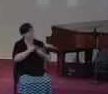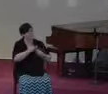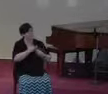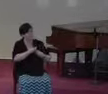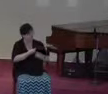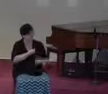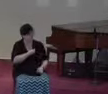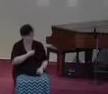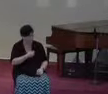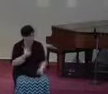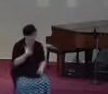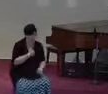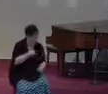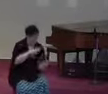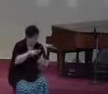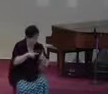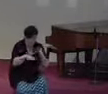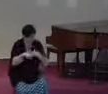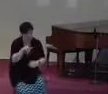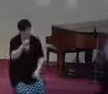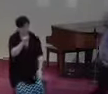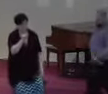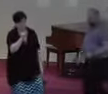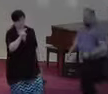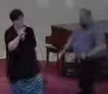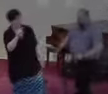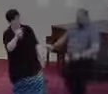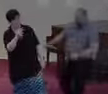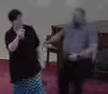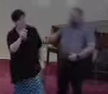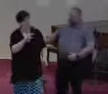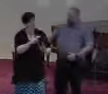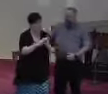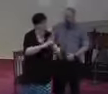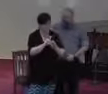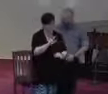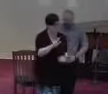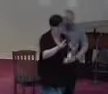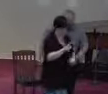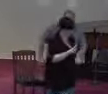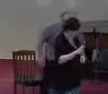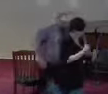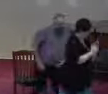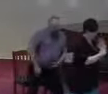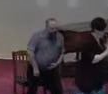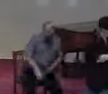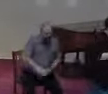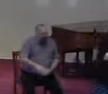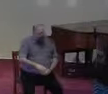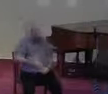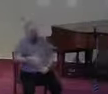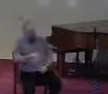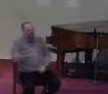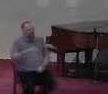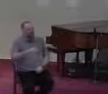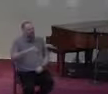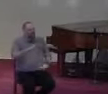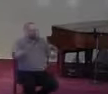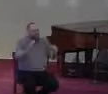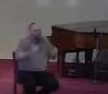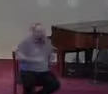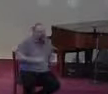We read in Lamentations chapter 3, beginning at verse 31, "No one is cast off by the Lord